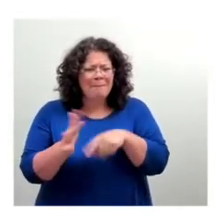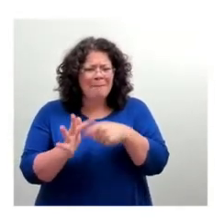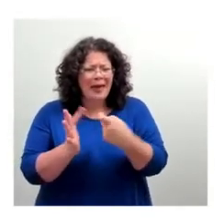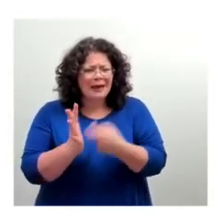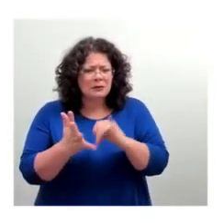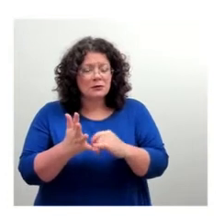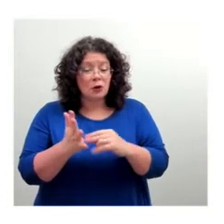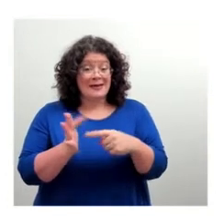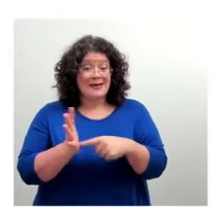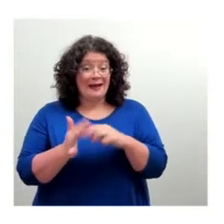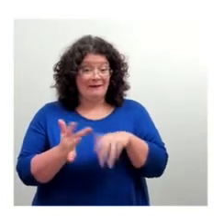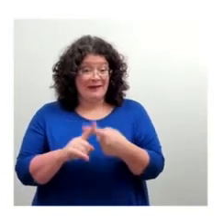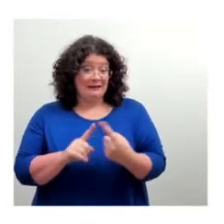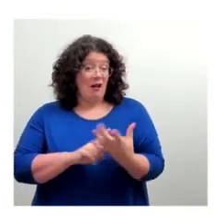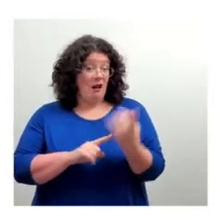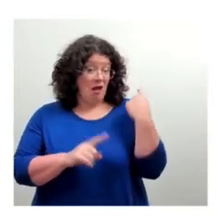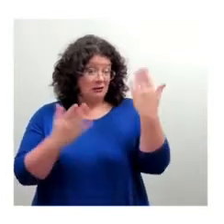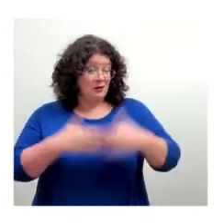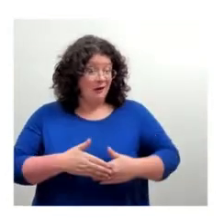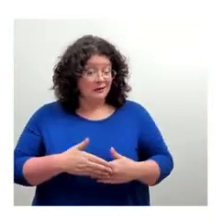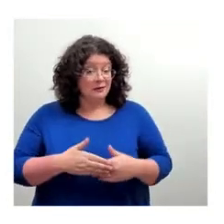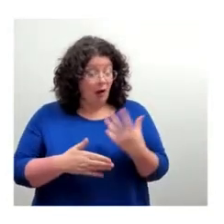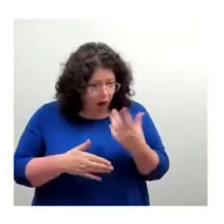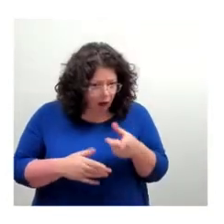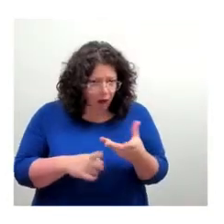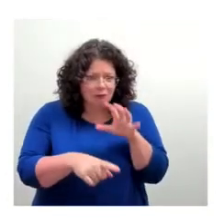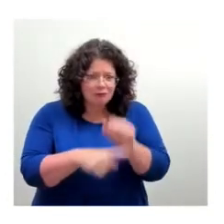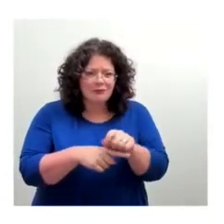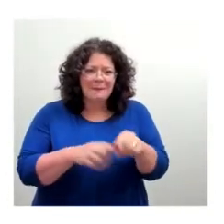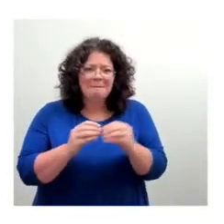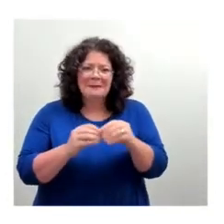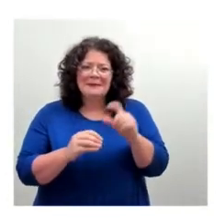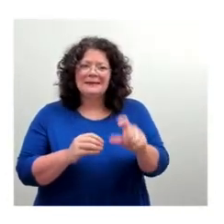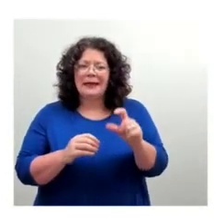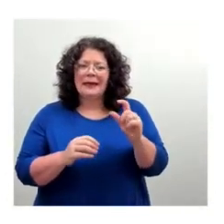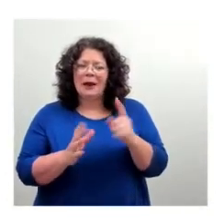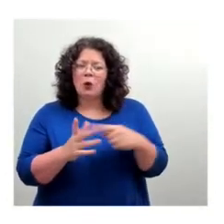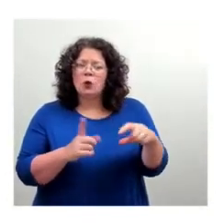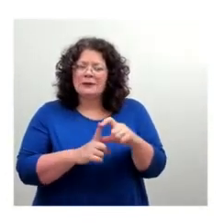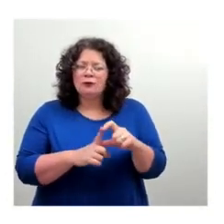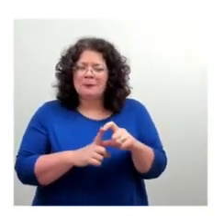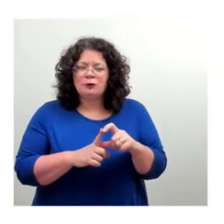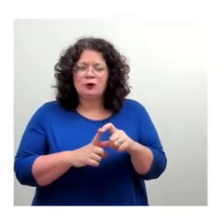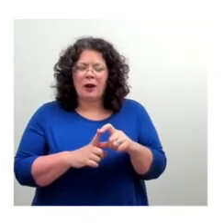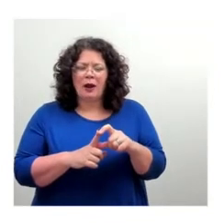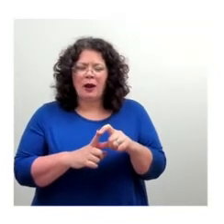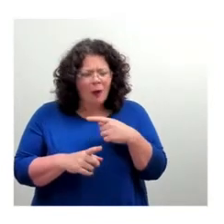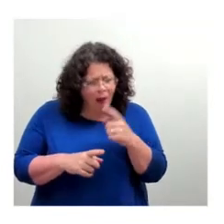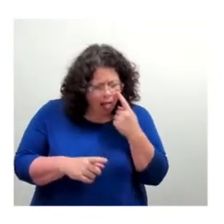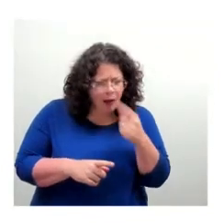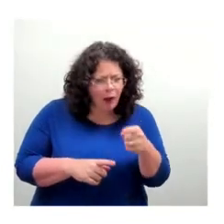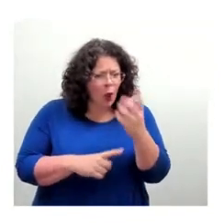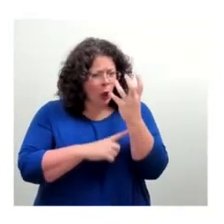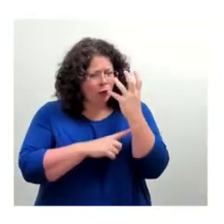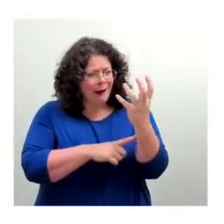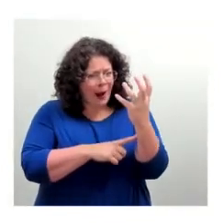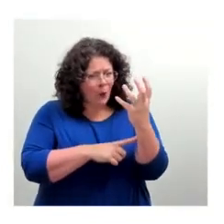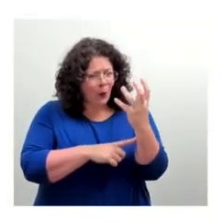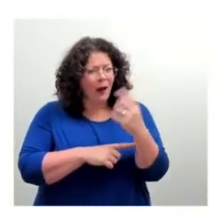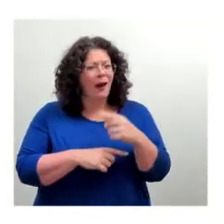something else. And then, you know, then I turned on another program, and there was an American audio description voice, you know.